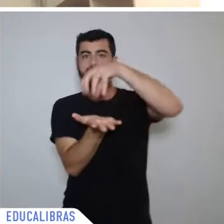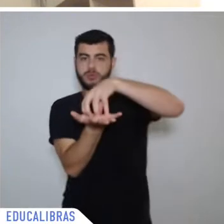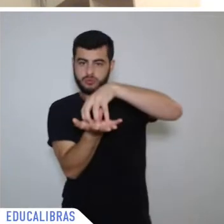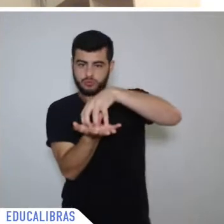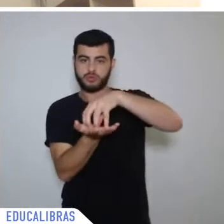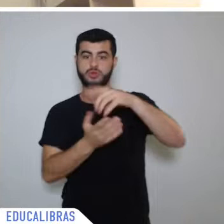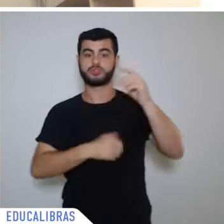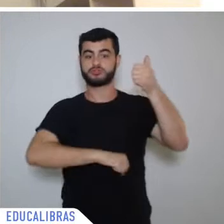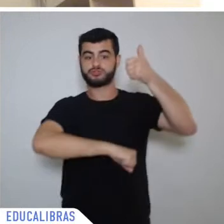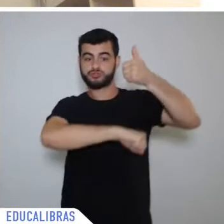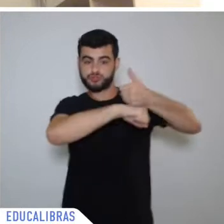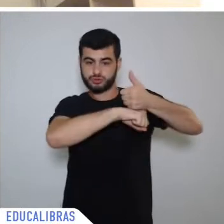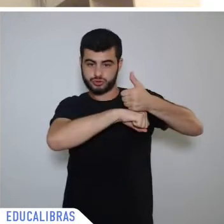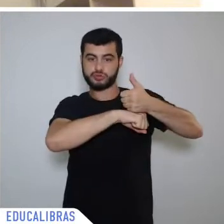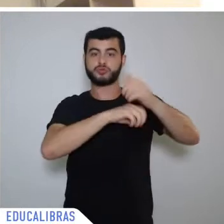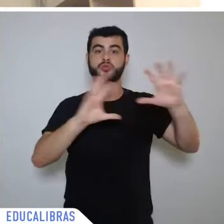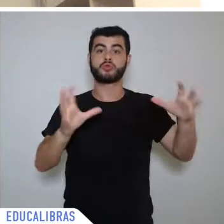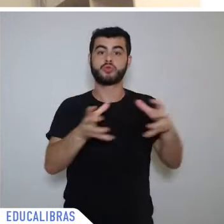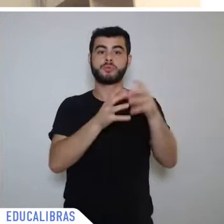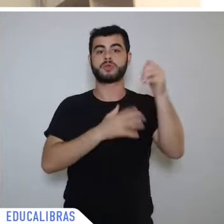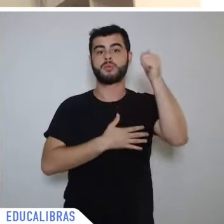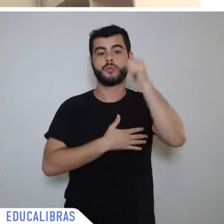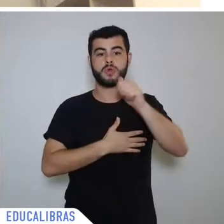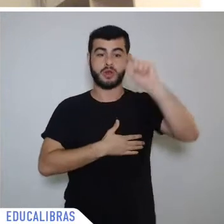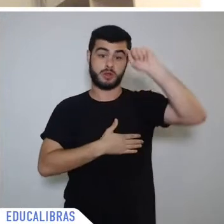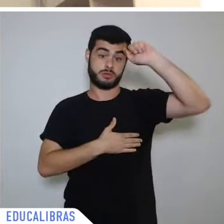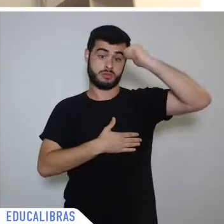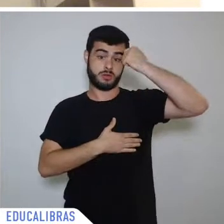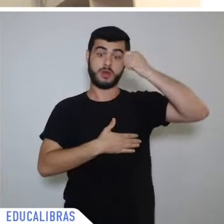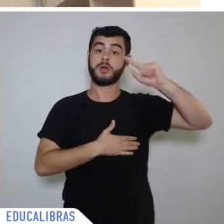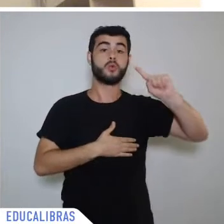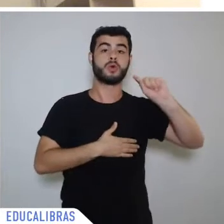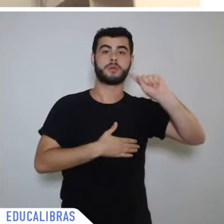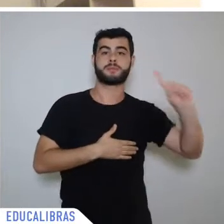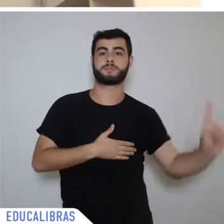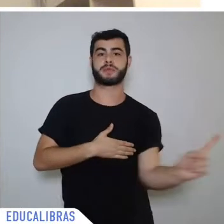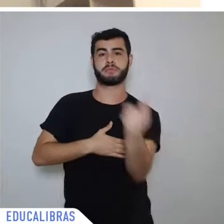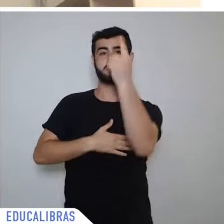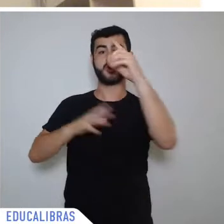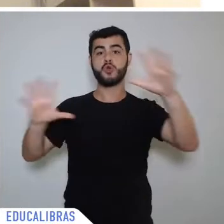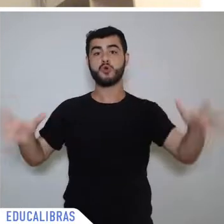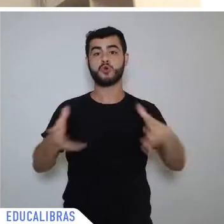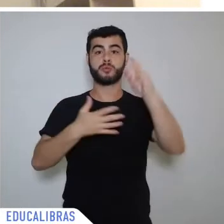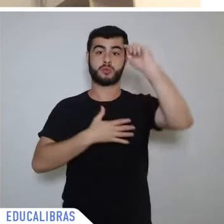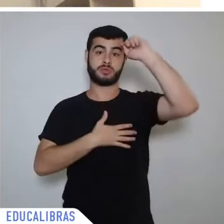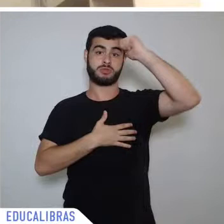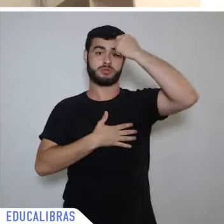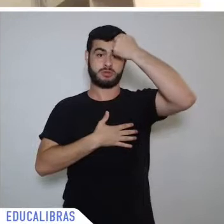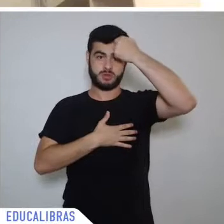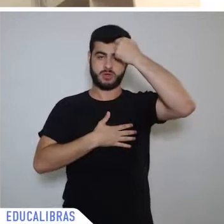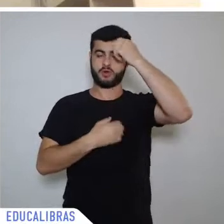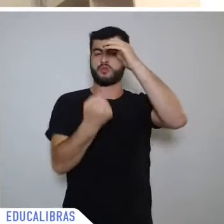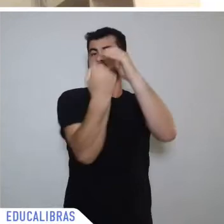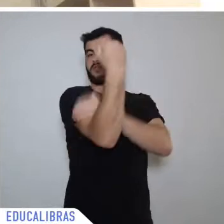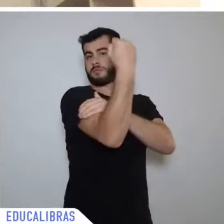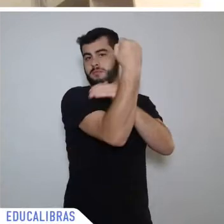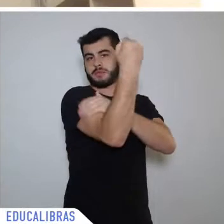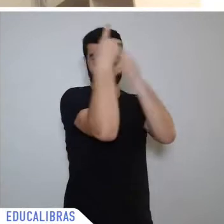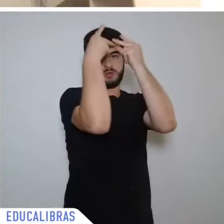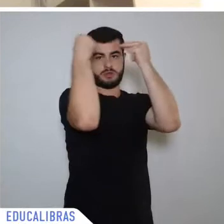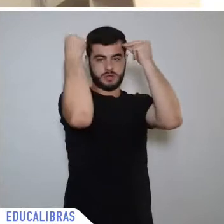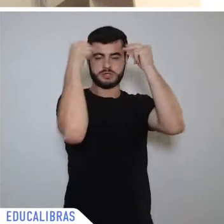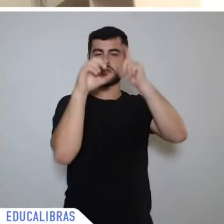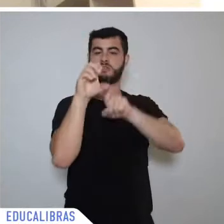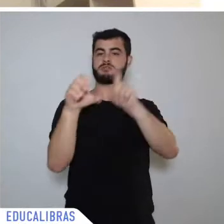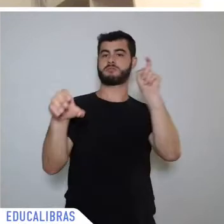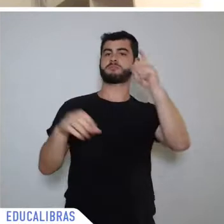from the Federal University of São Paulo, activist, founder and director of Portal Geledés, the